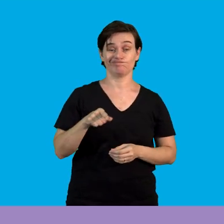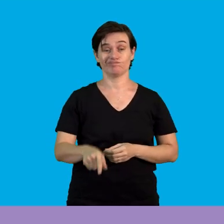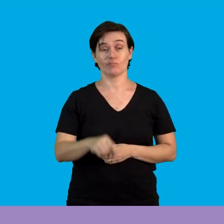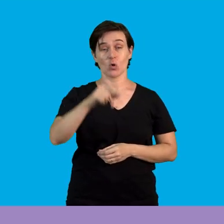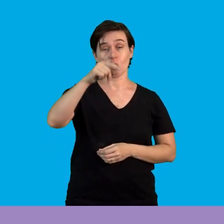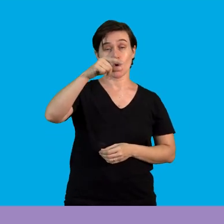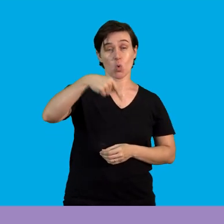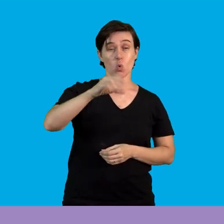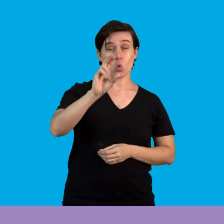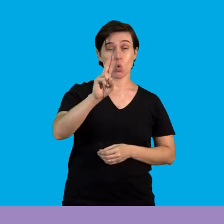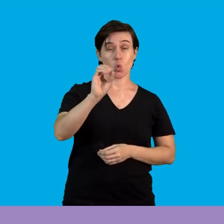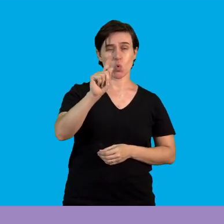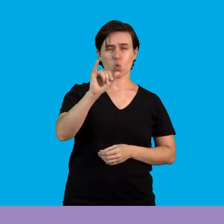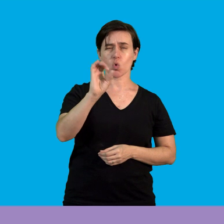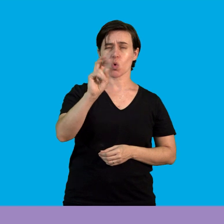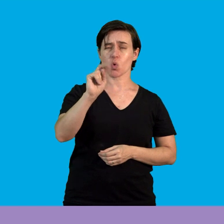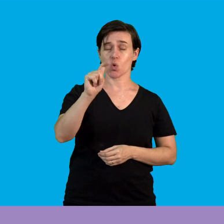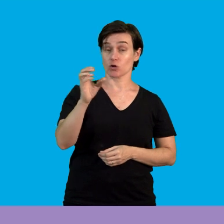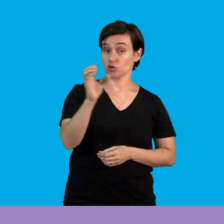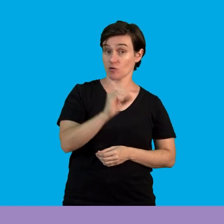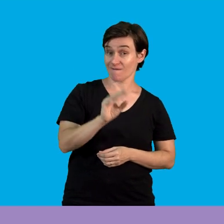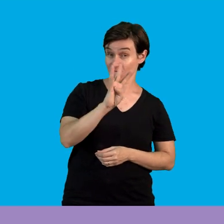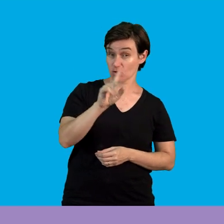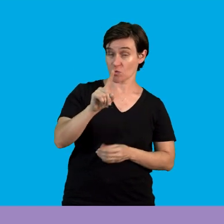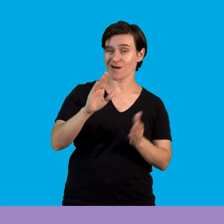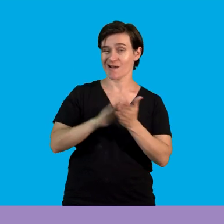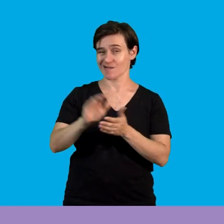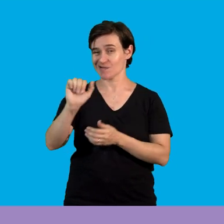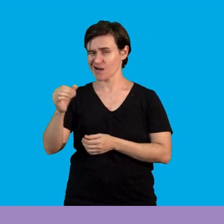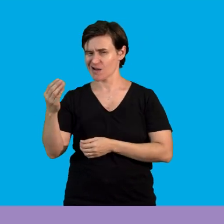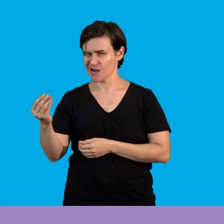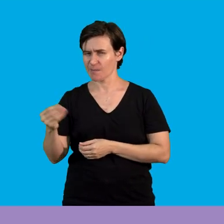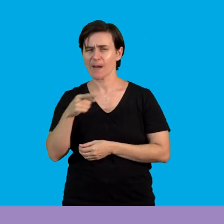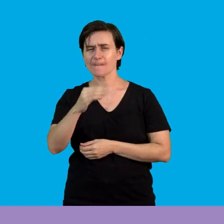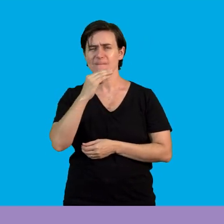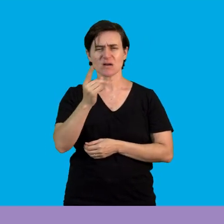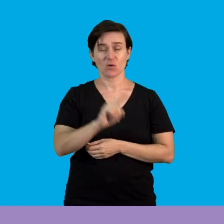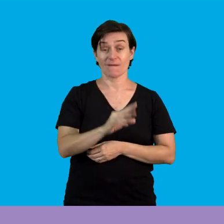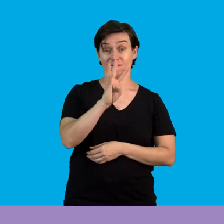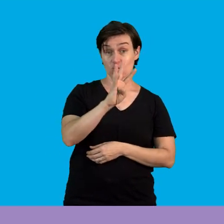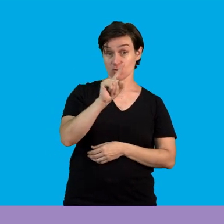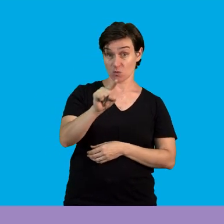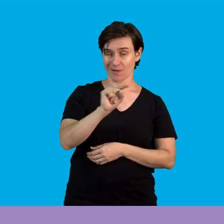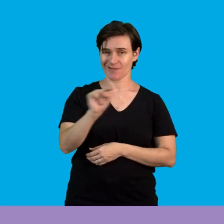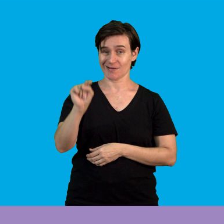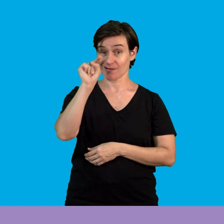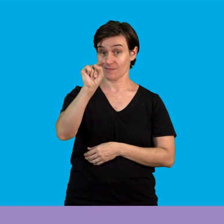a quotient of 41 and a number. So that one would write as